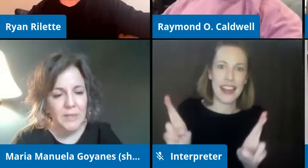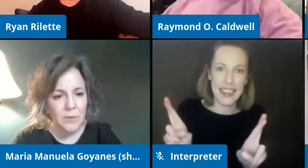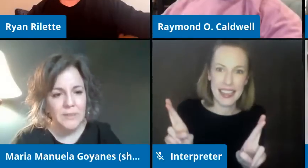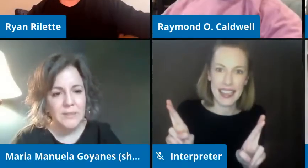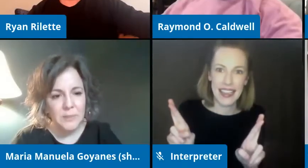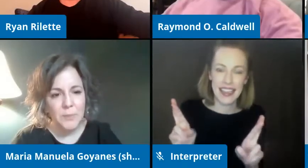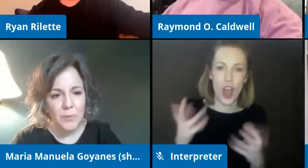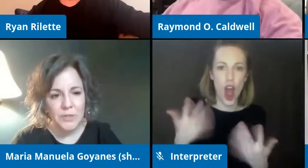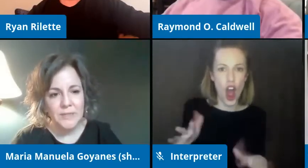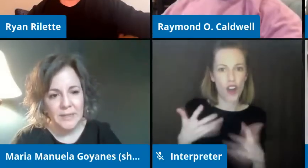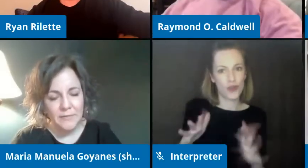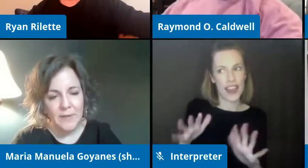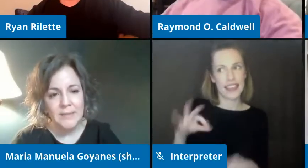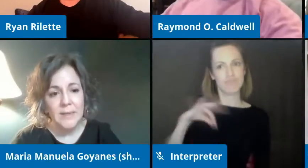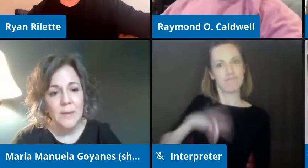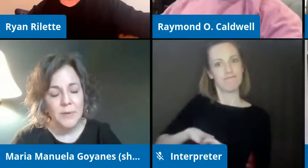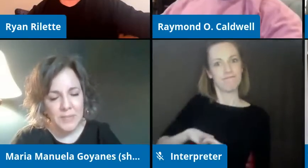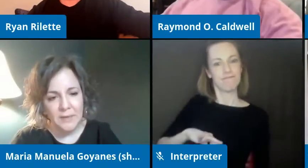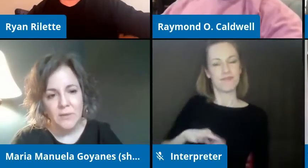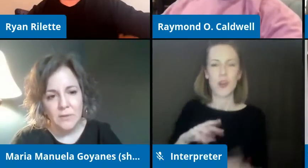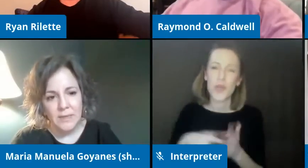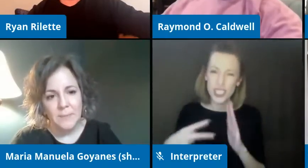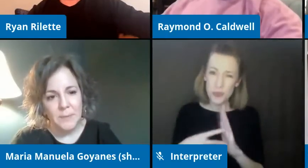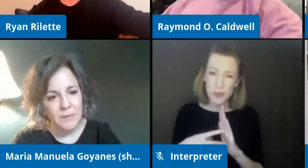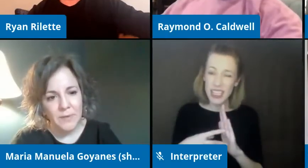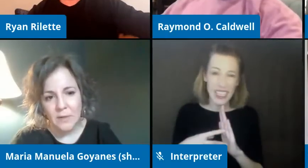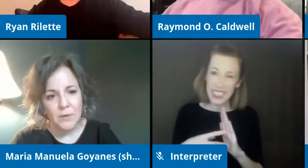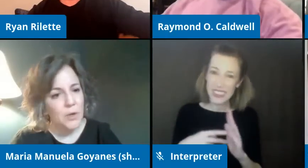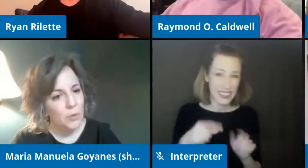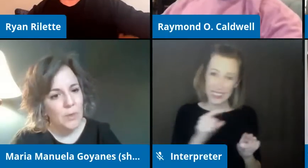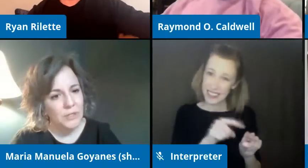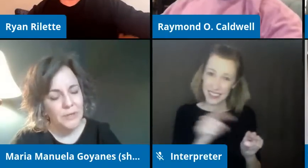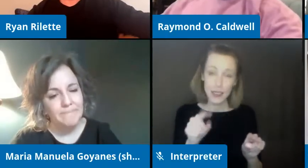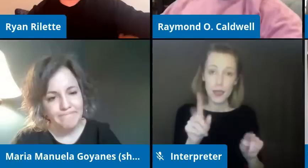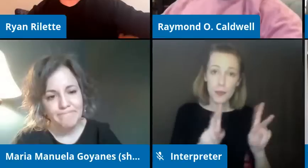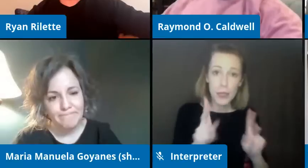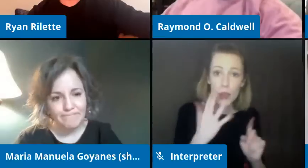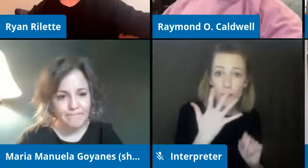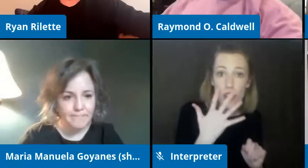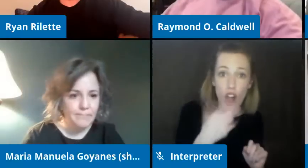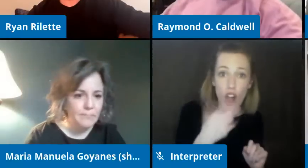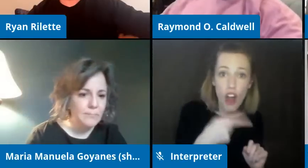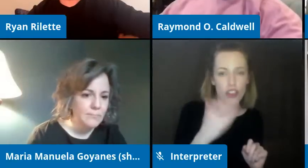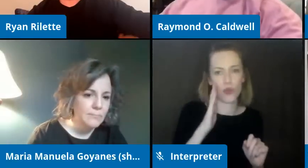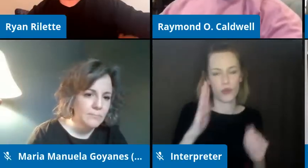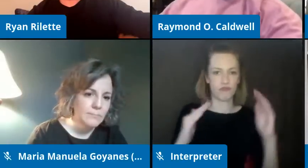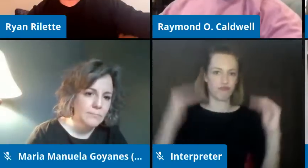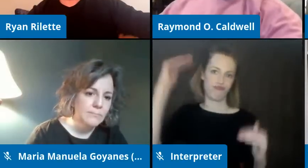it's really going to disproportionately affect particularly people of color. No question.